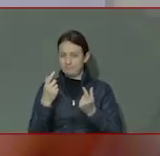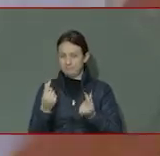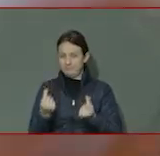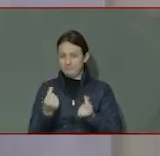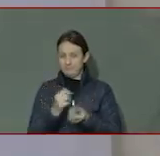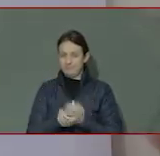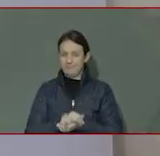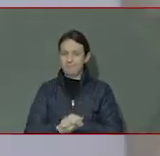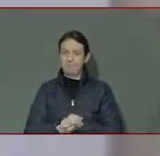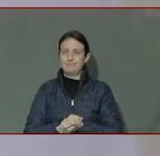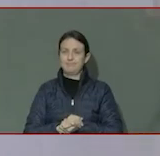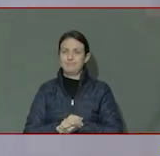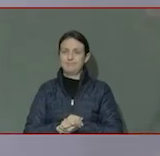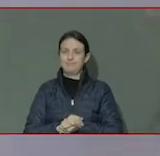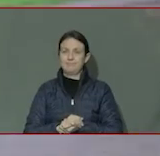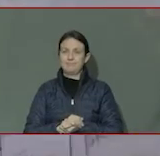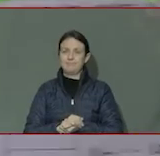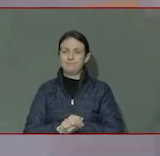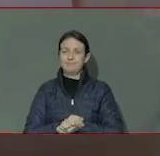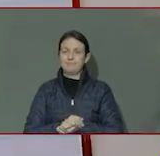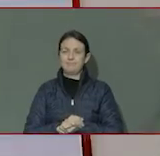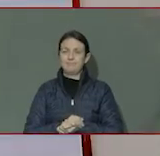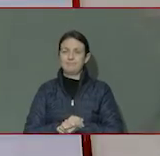it. Oops.